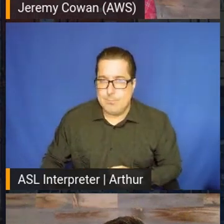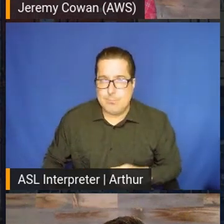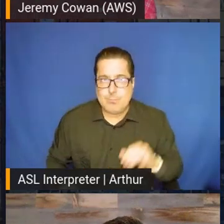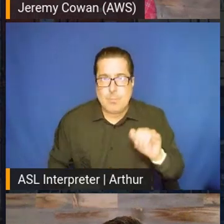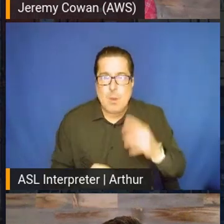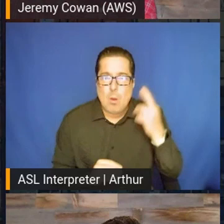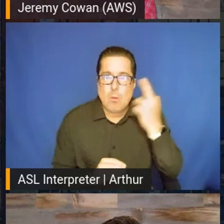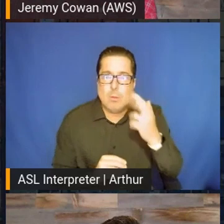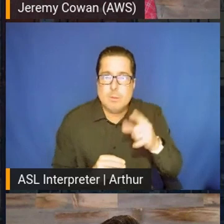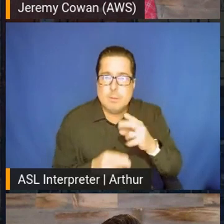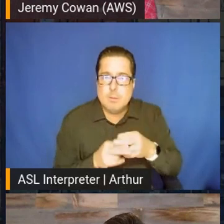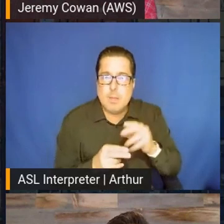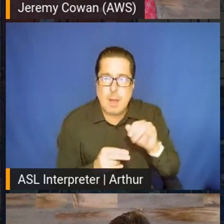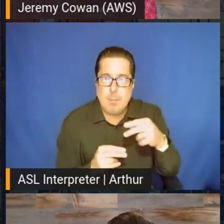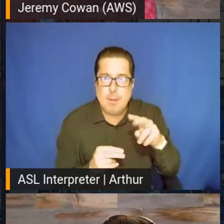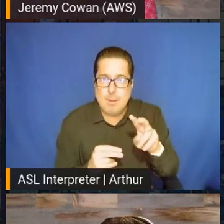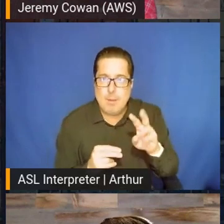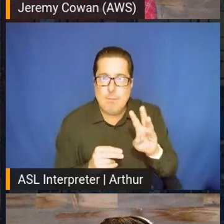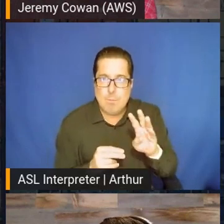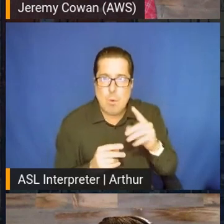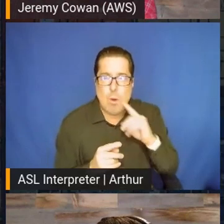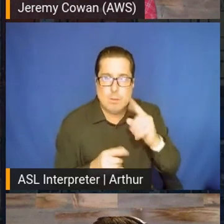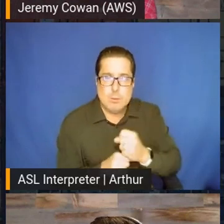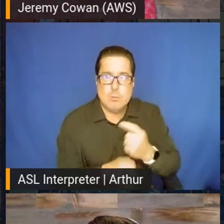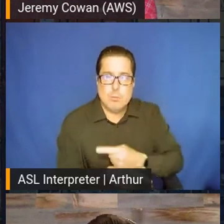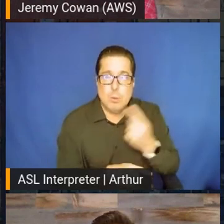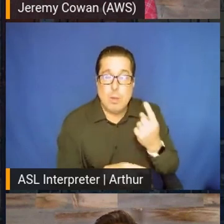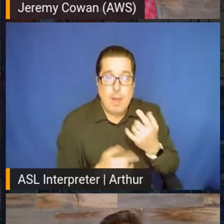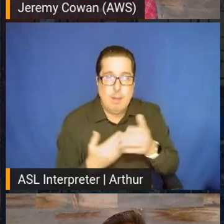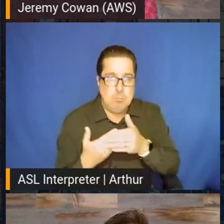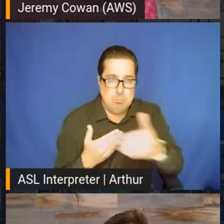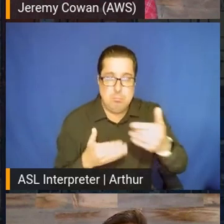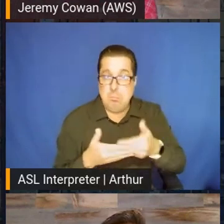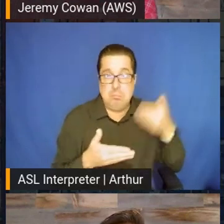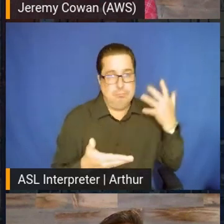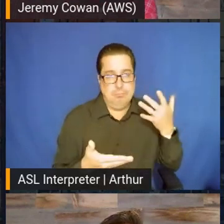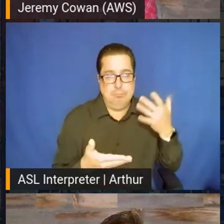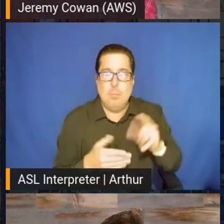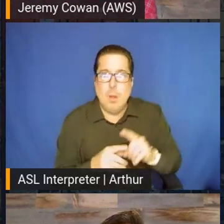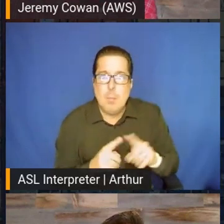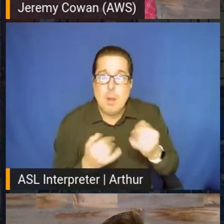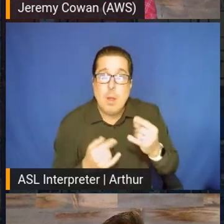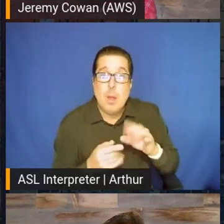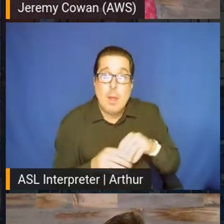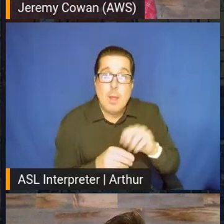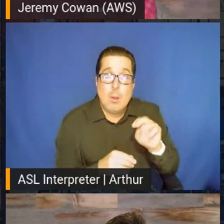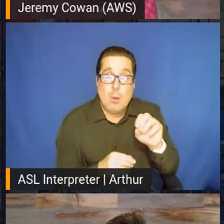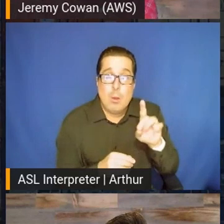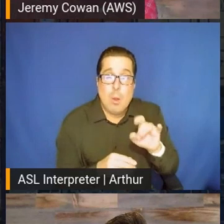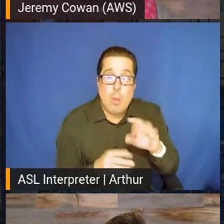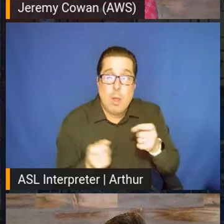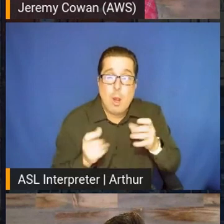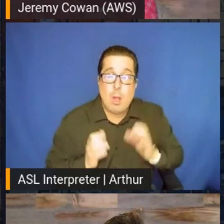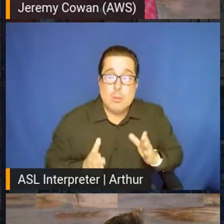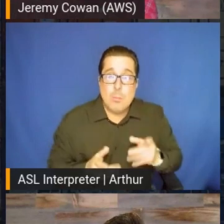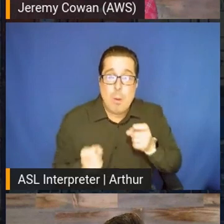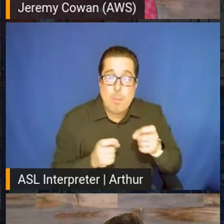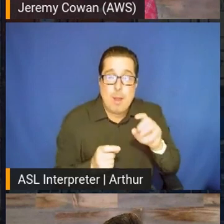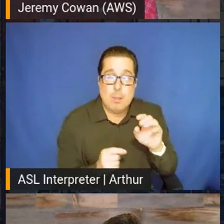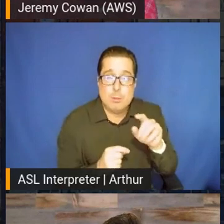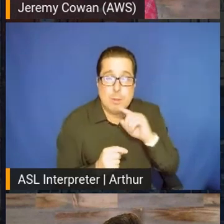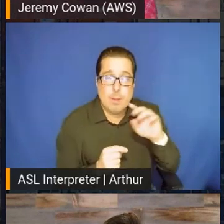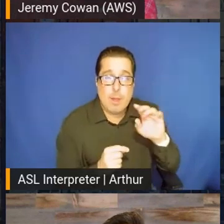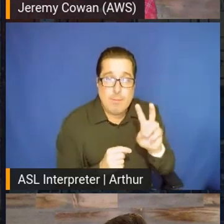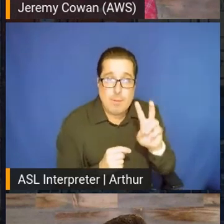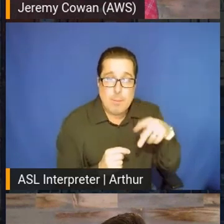only IPv4 as of today. But everything below here inside of the customer managed VPC is all